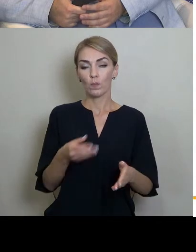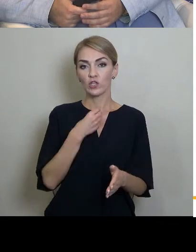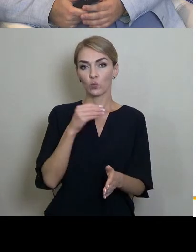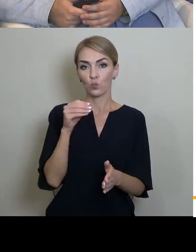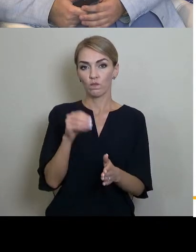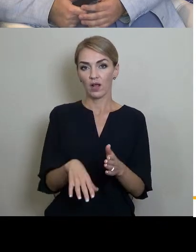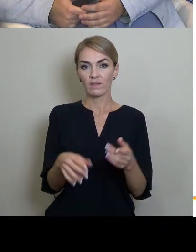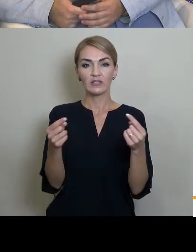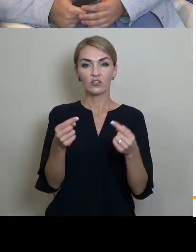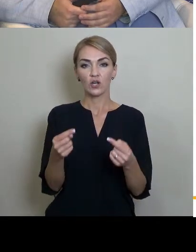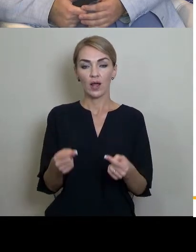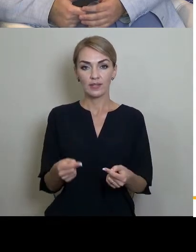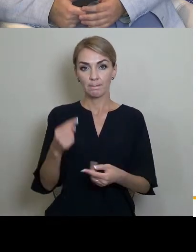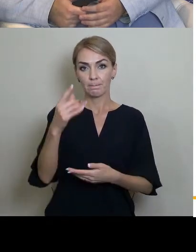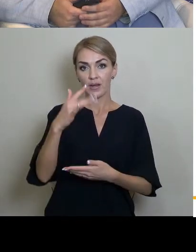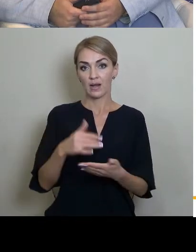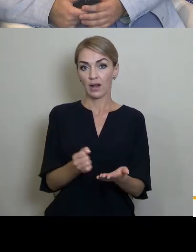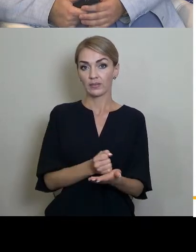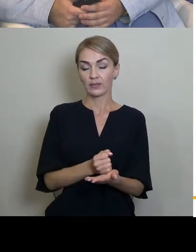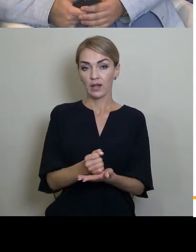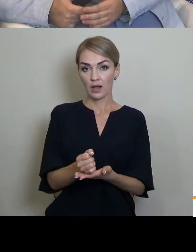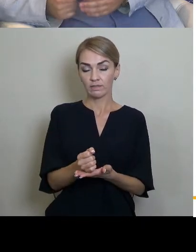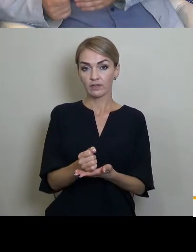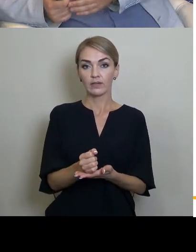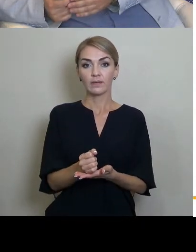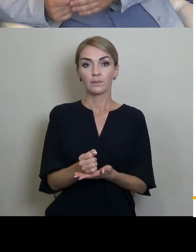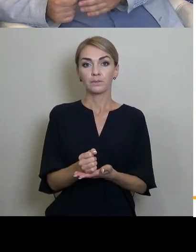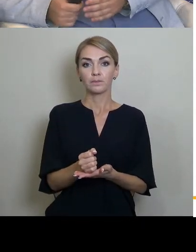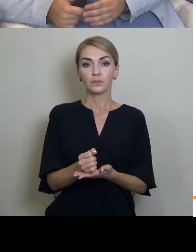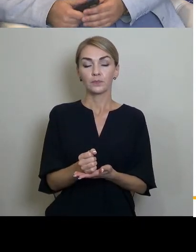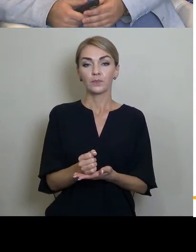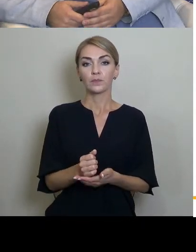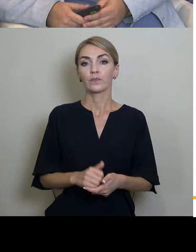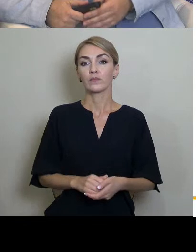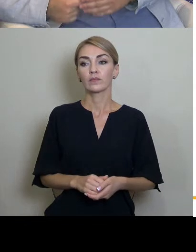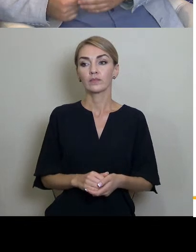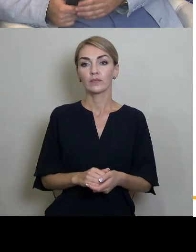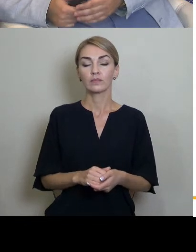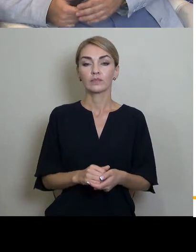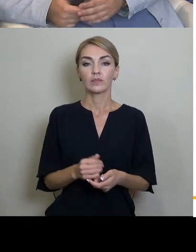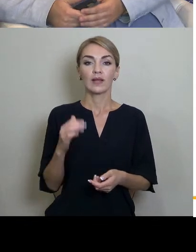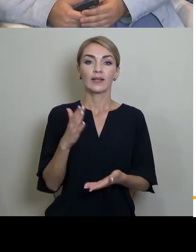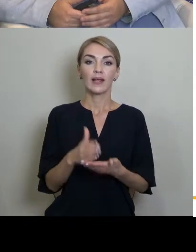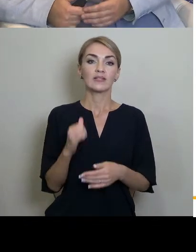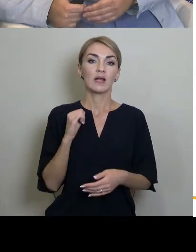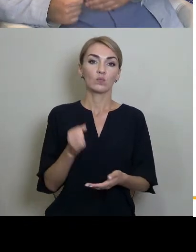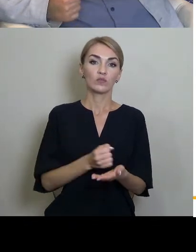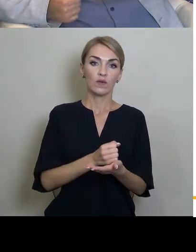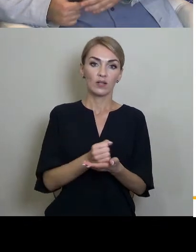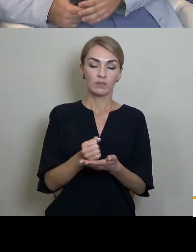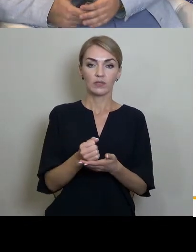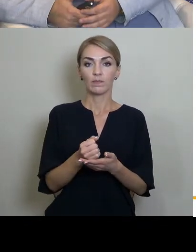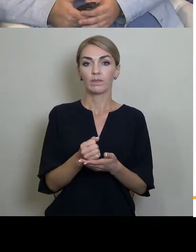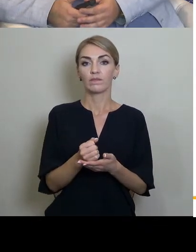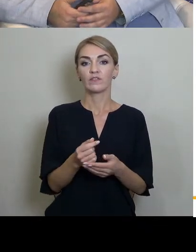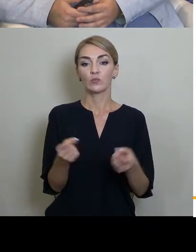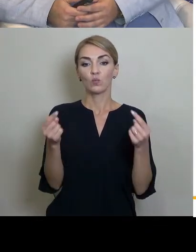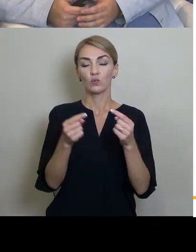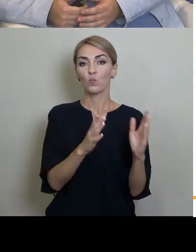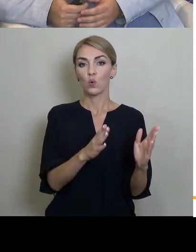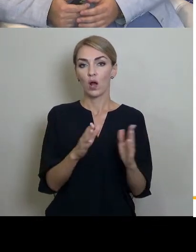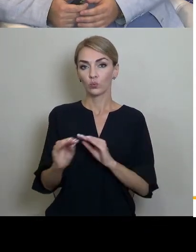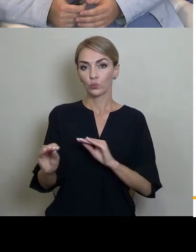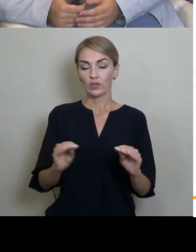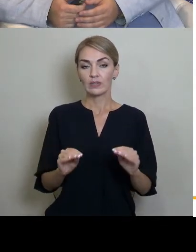by casting a lot, and we were actually took into account